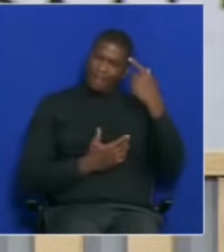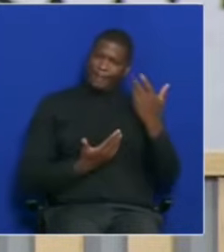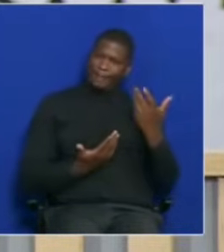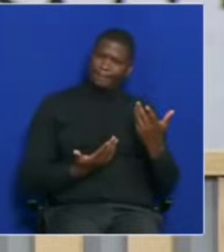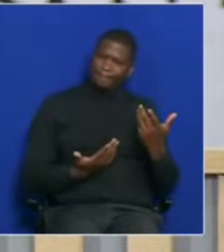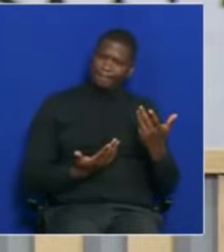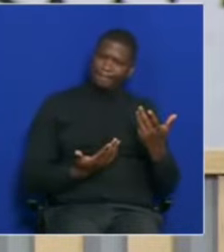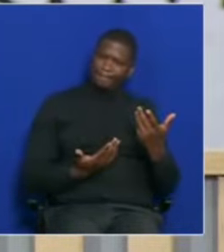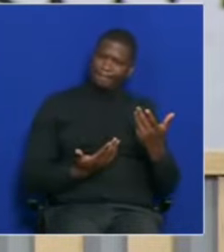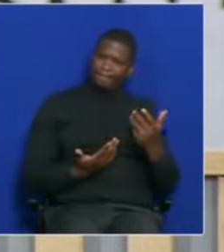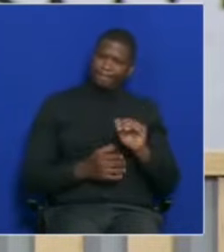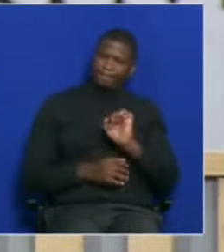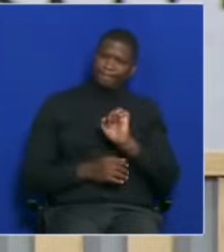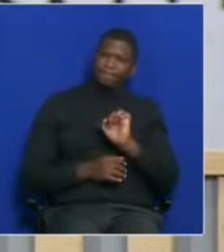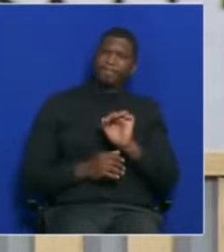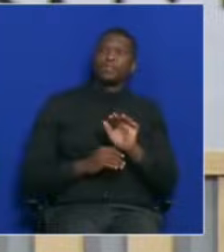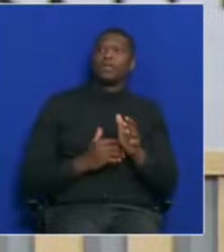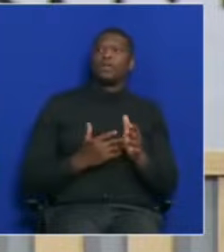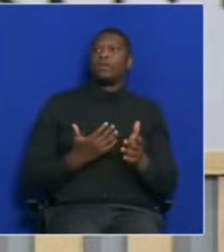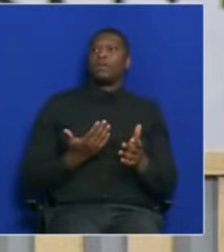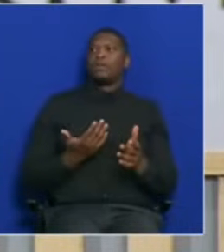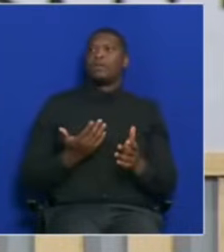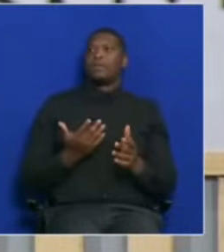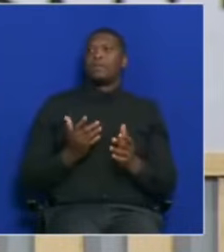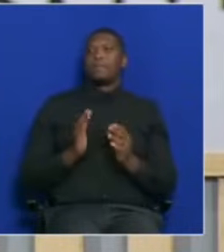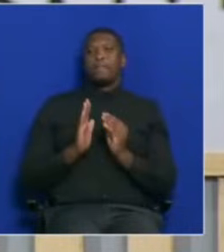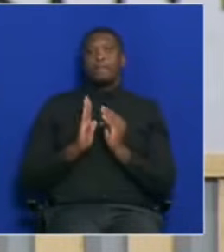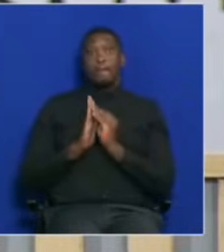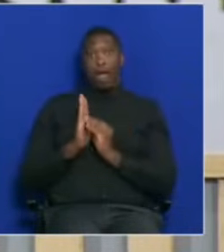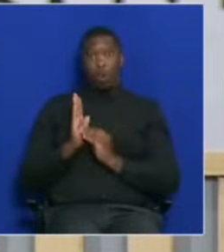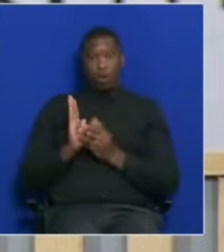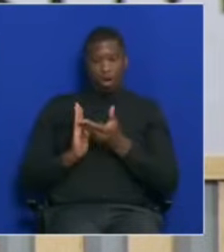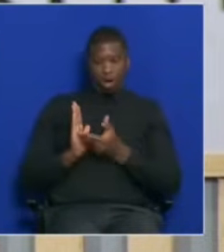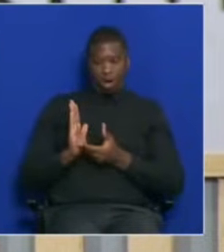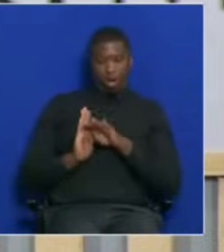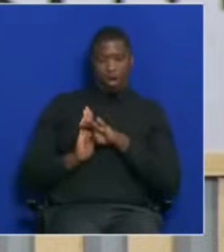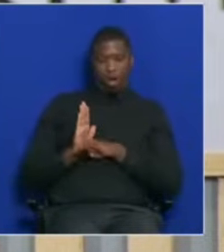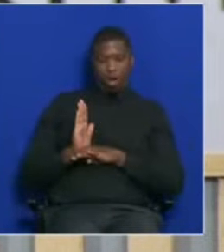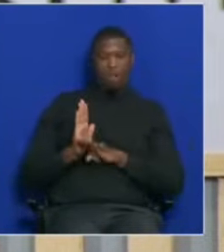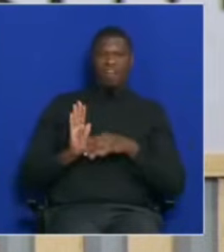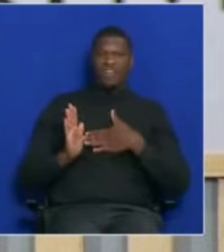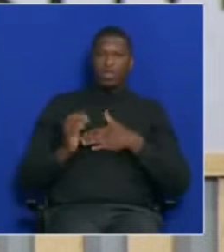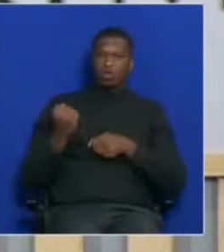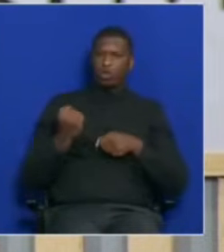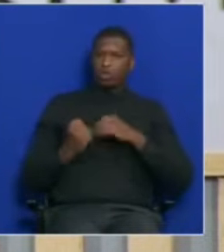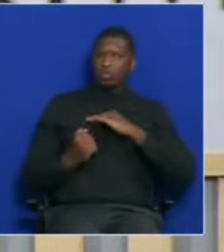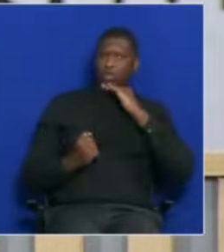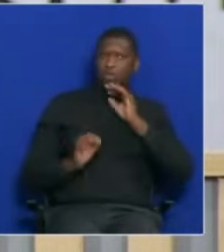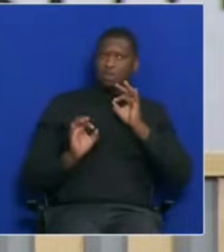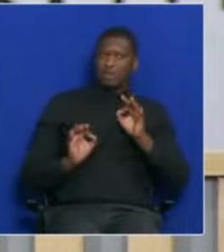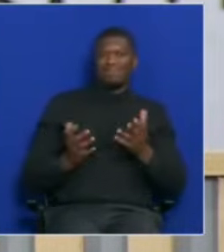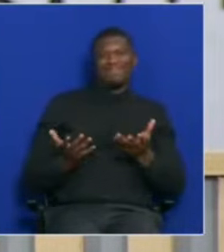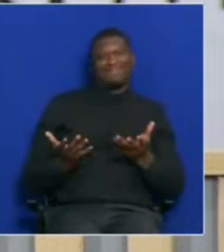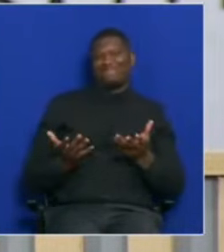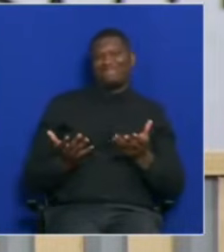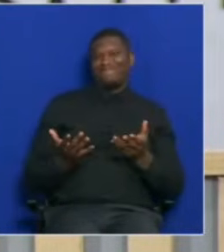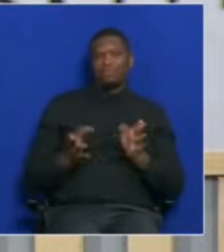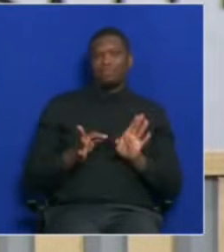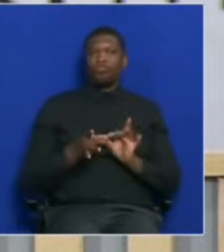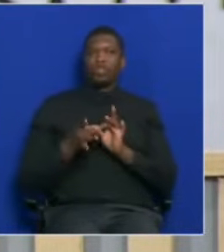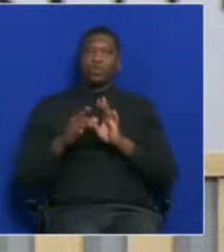the manual as it stands is not strong enough in that area in terms of consequences.